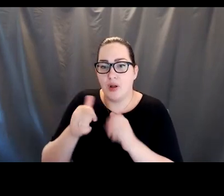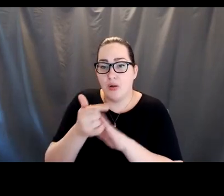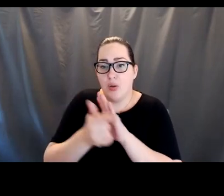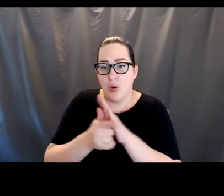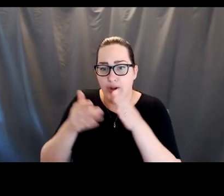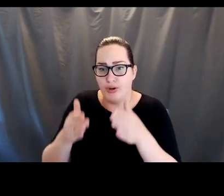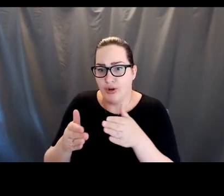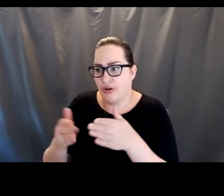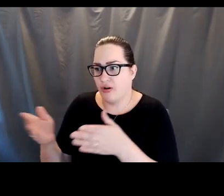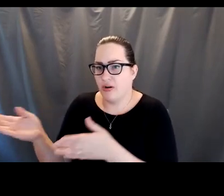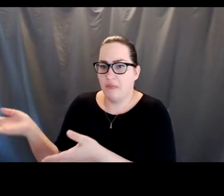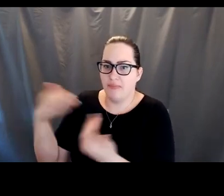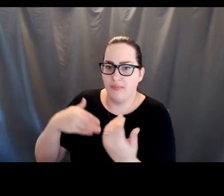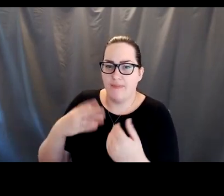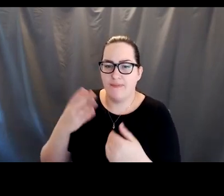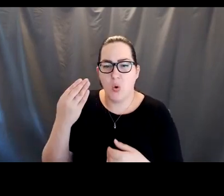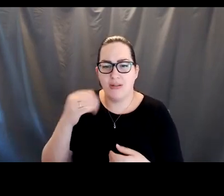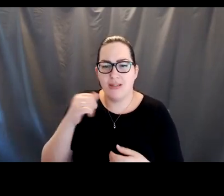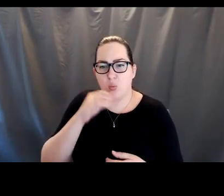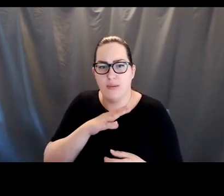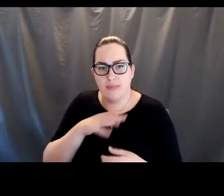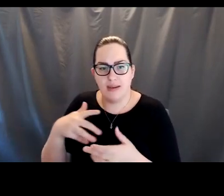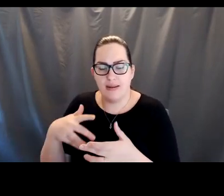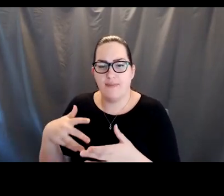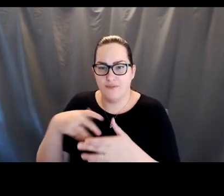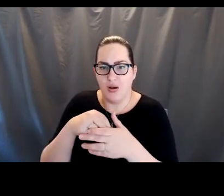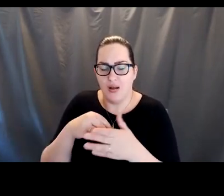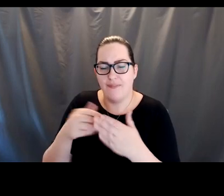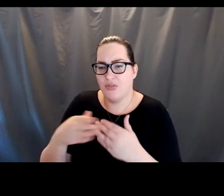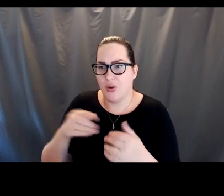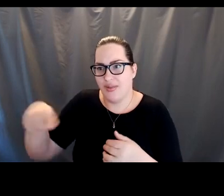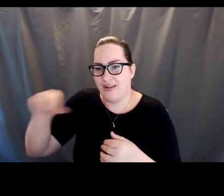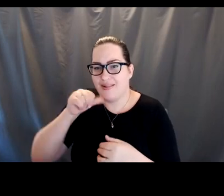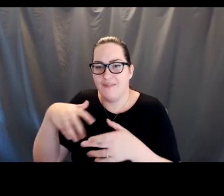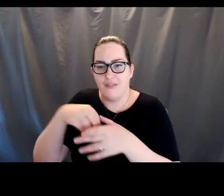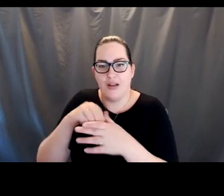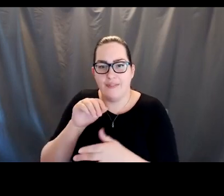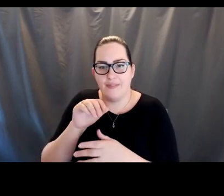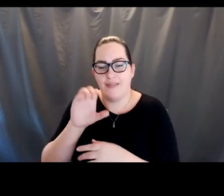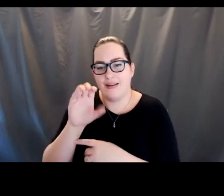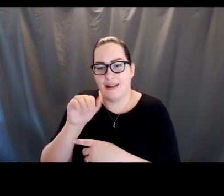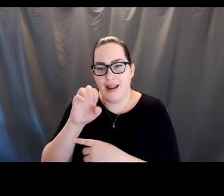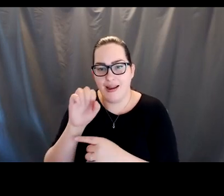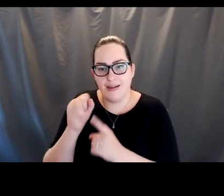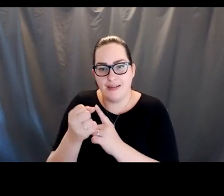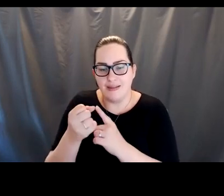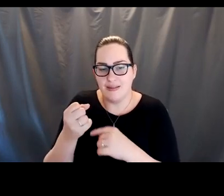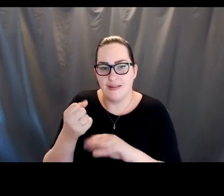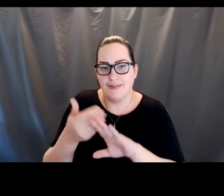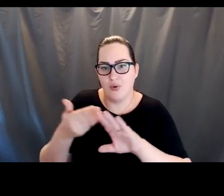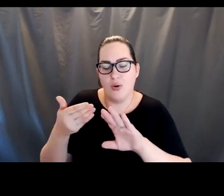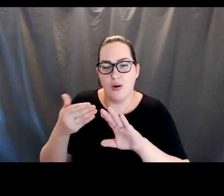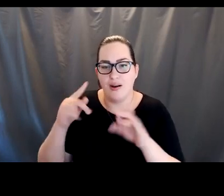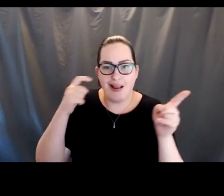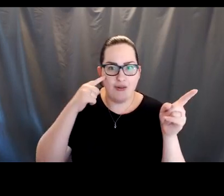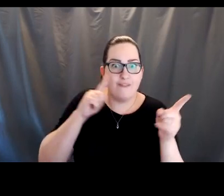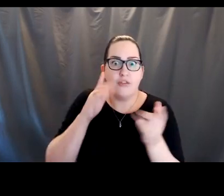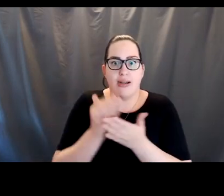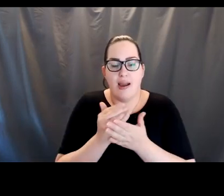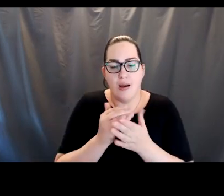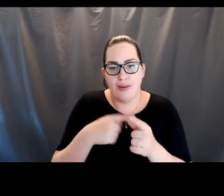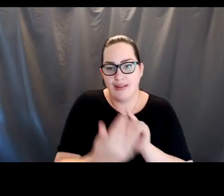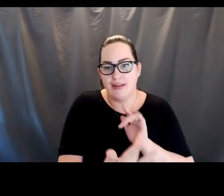was given to them and they disappeared. So I wrote about this, and the government kind of freaked out a little and got in touch with me